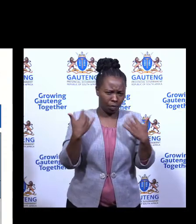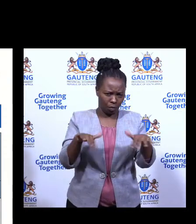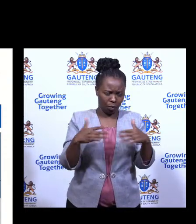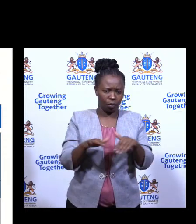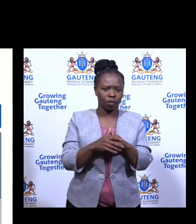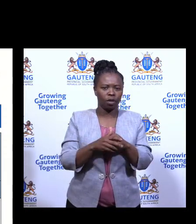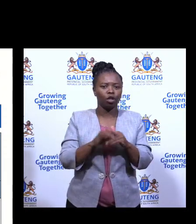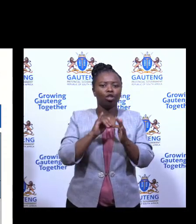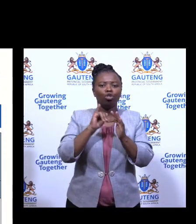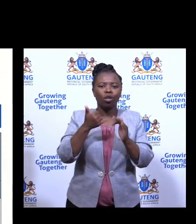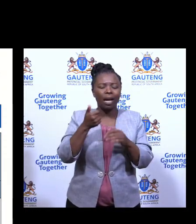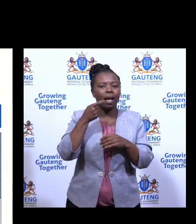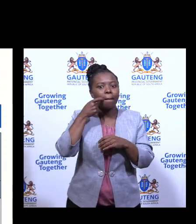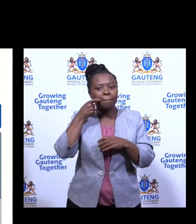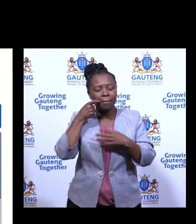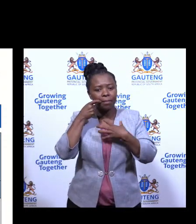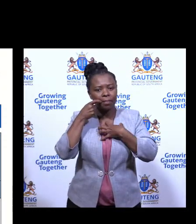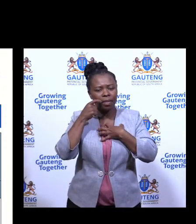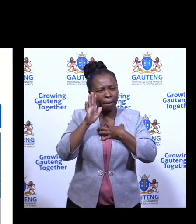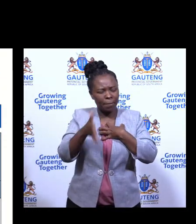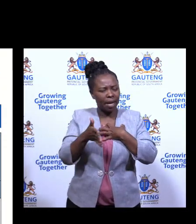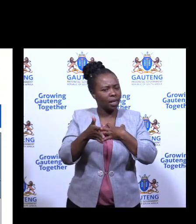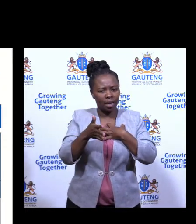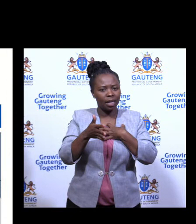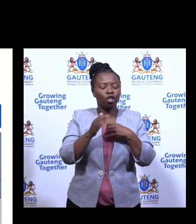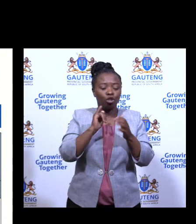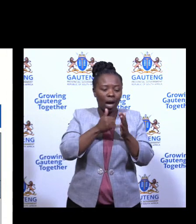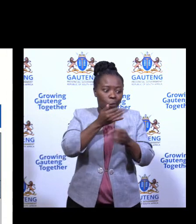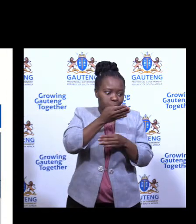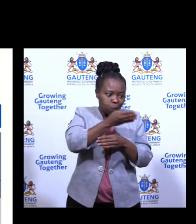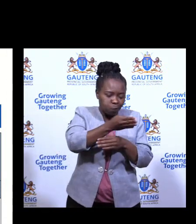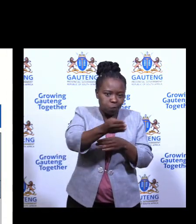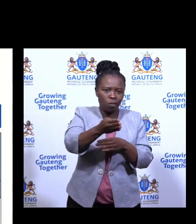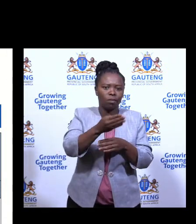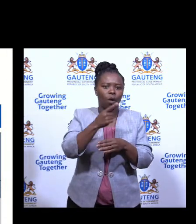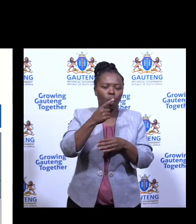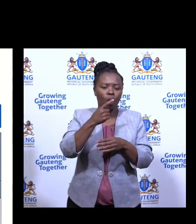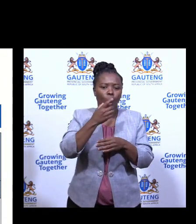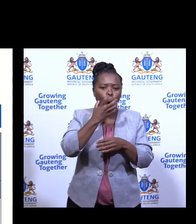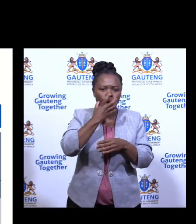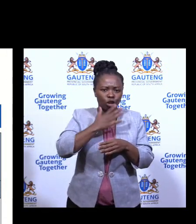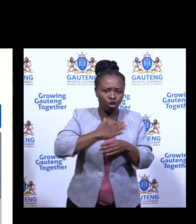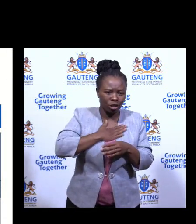only ventilators, but just the availability of oxygen in the